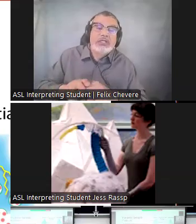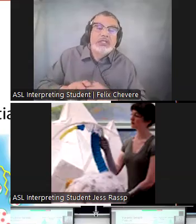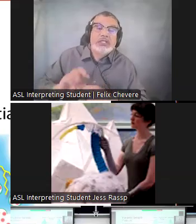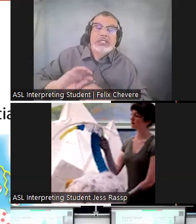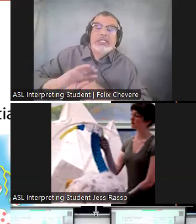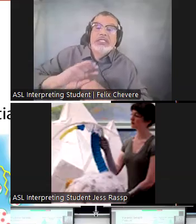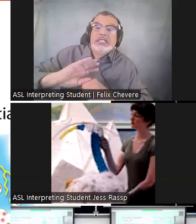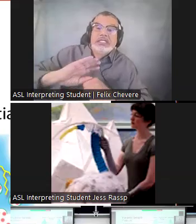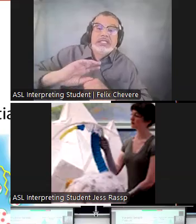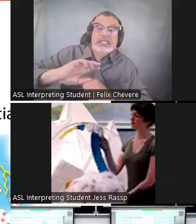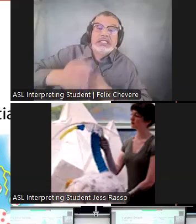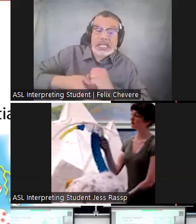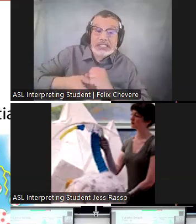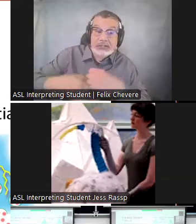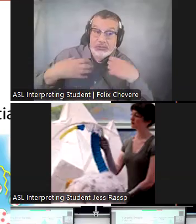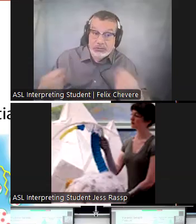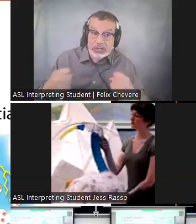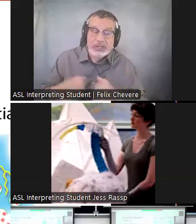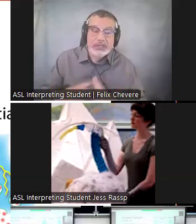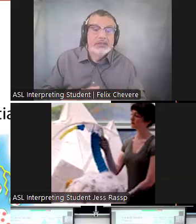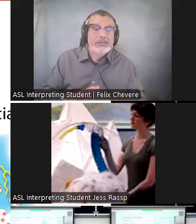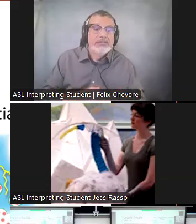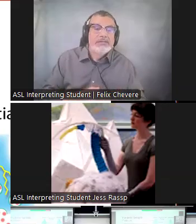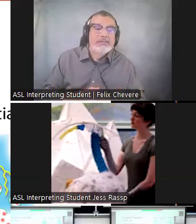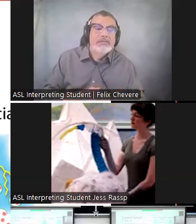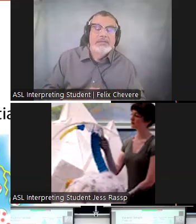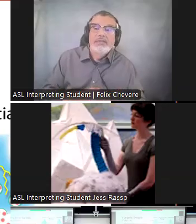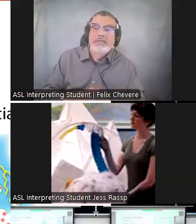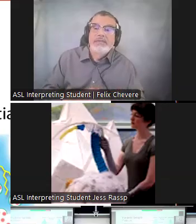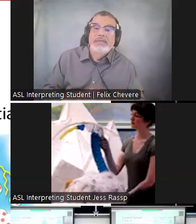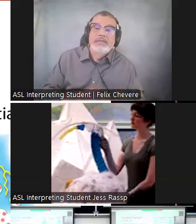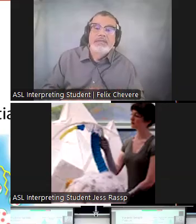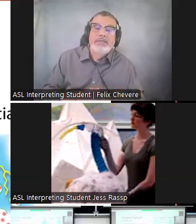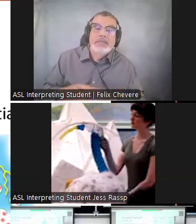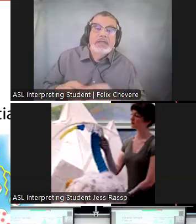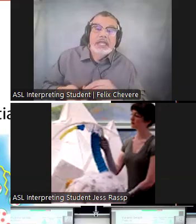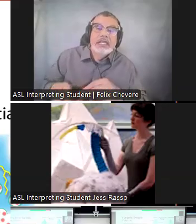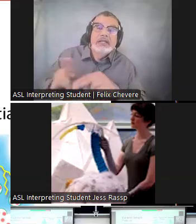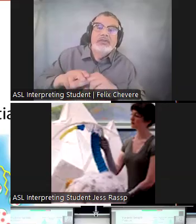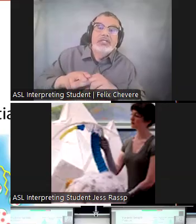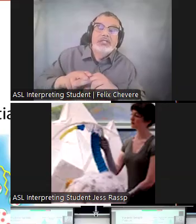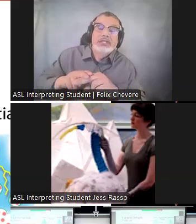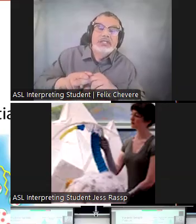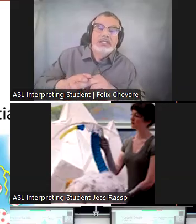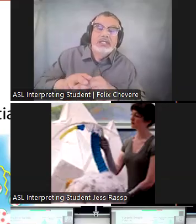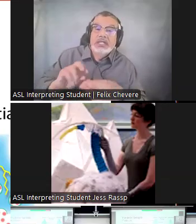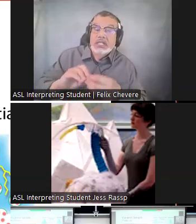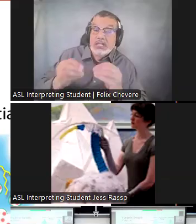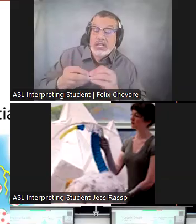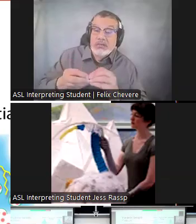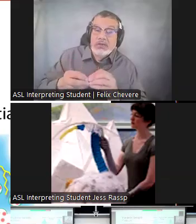released in the synaptic cleft. And we can also do it by increasing the number of receptors on